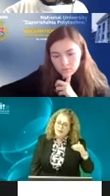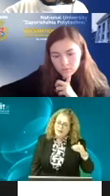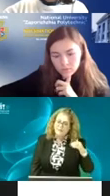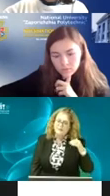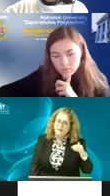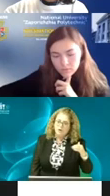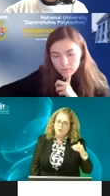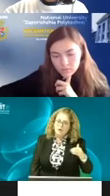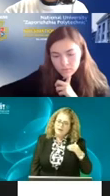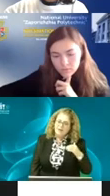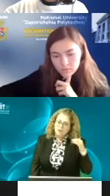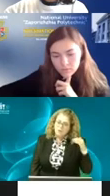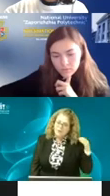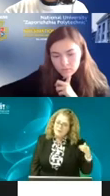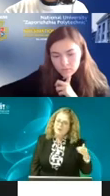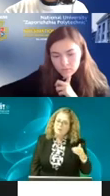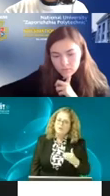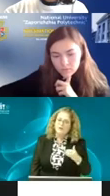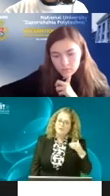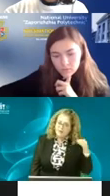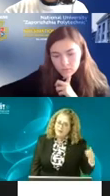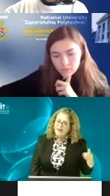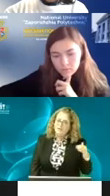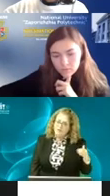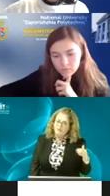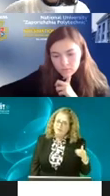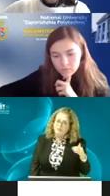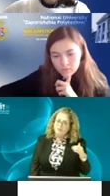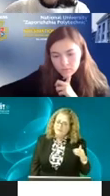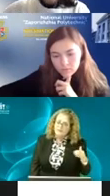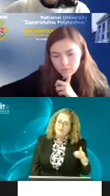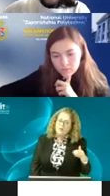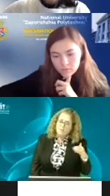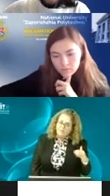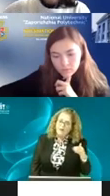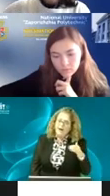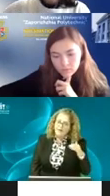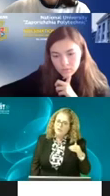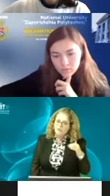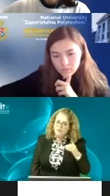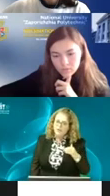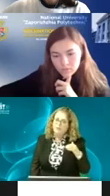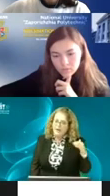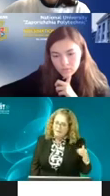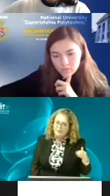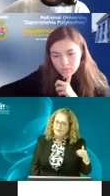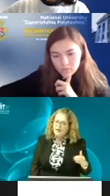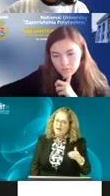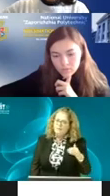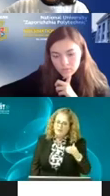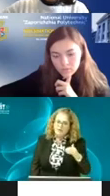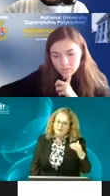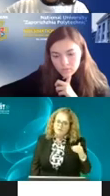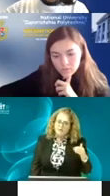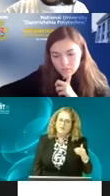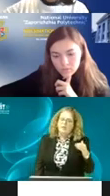is the limit that I go? If I want to tell someone that he has a very difficult disease, maybe I need to think about empathy.